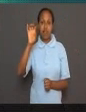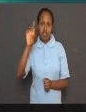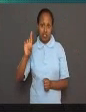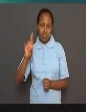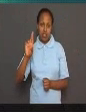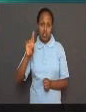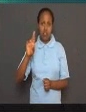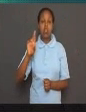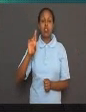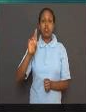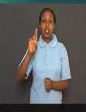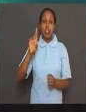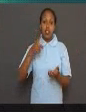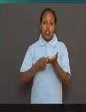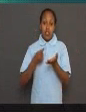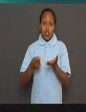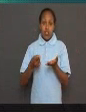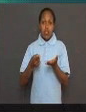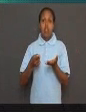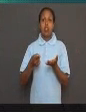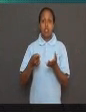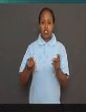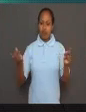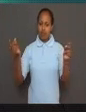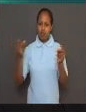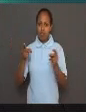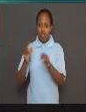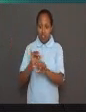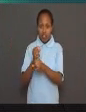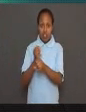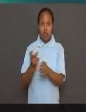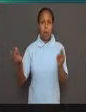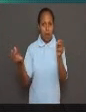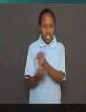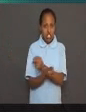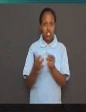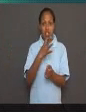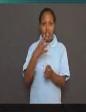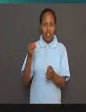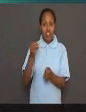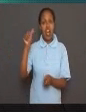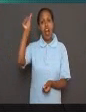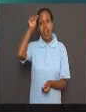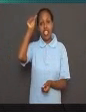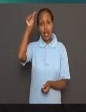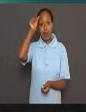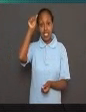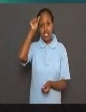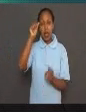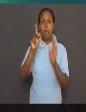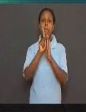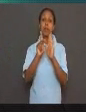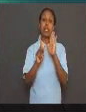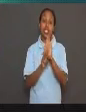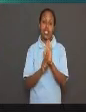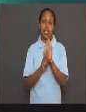The jeweler was punished, and Archimedes'